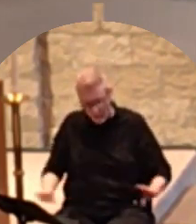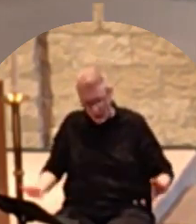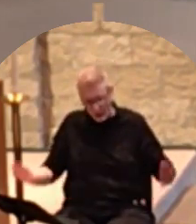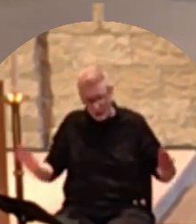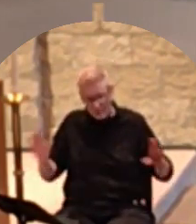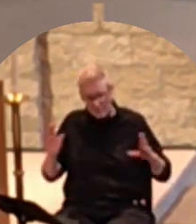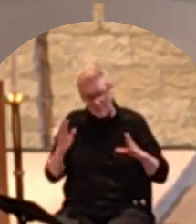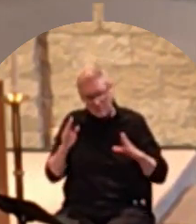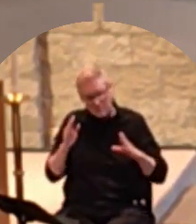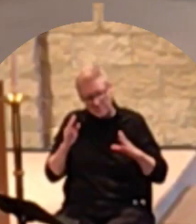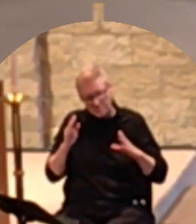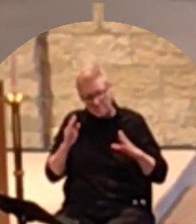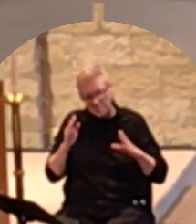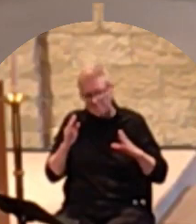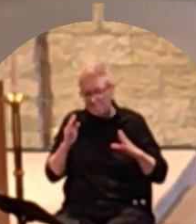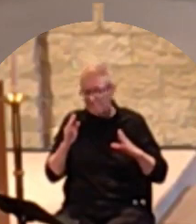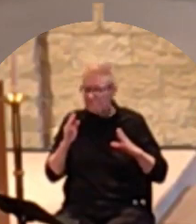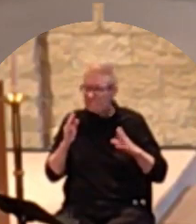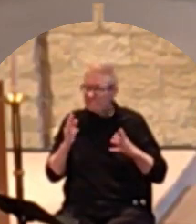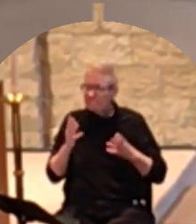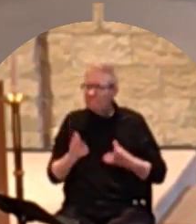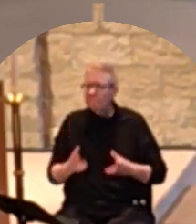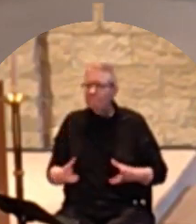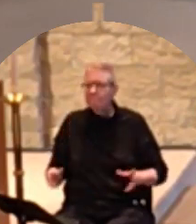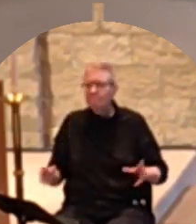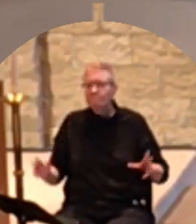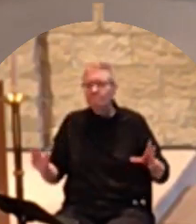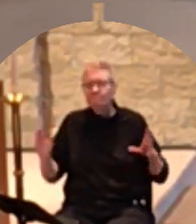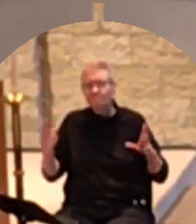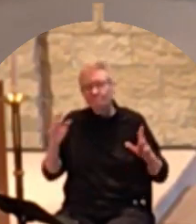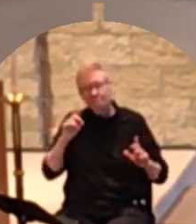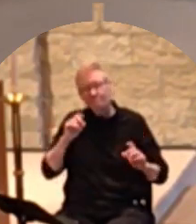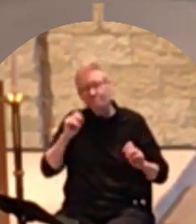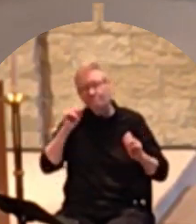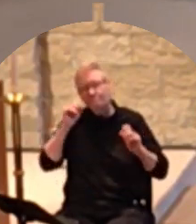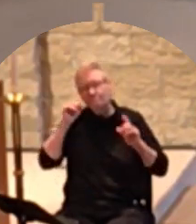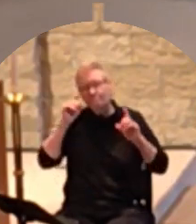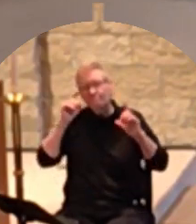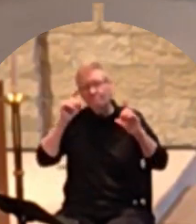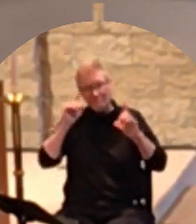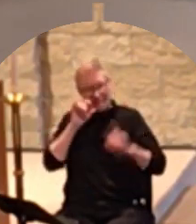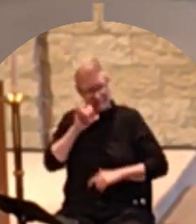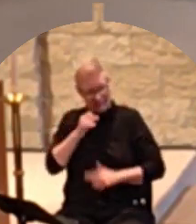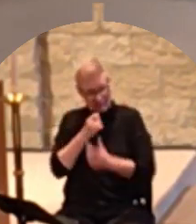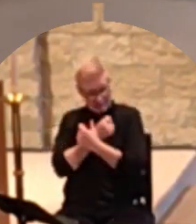we claim that love that we know to be ours.